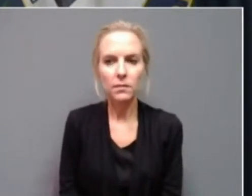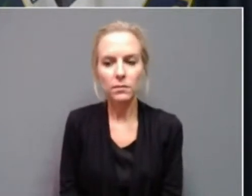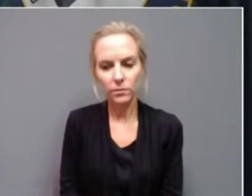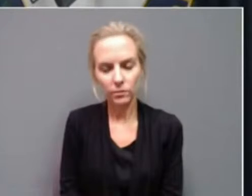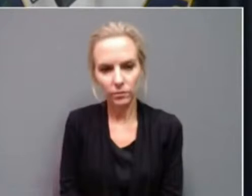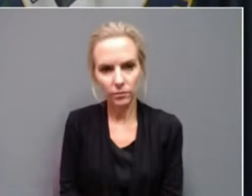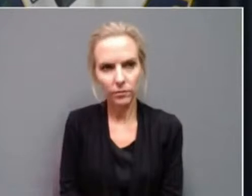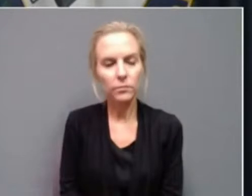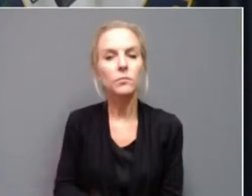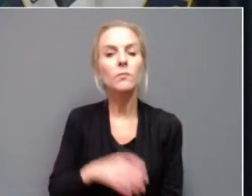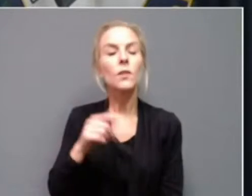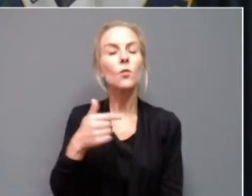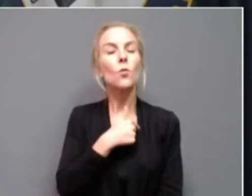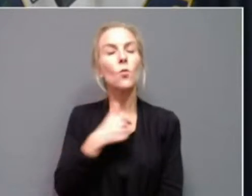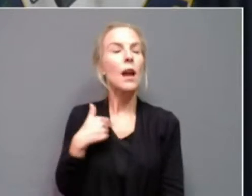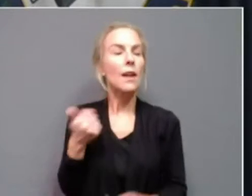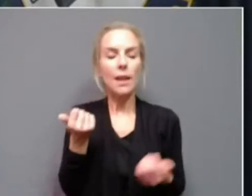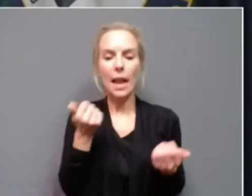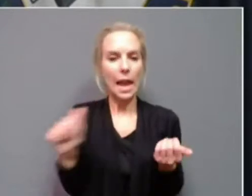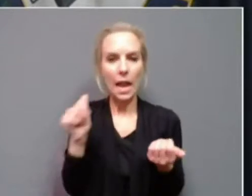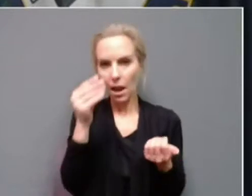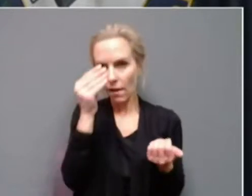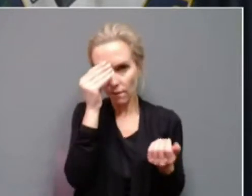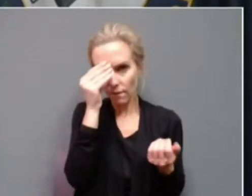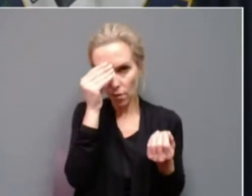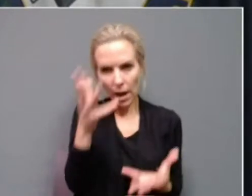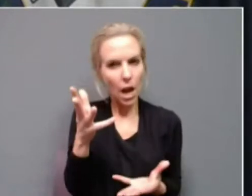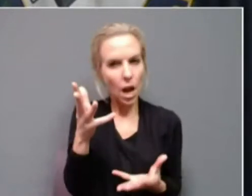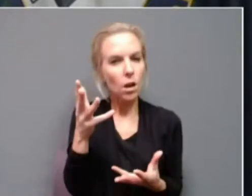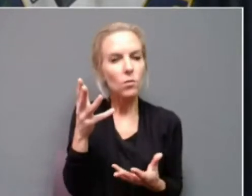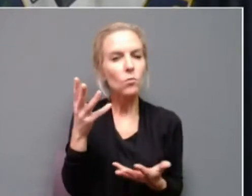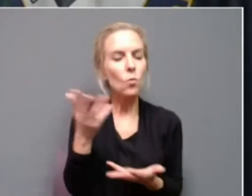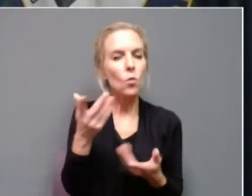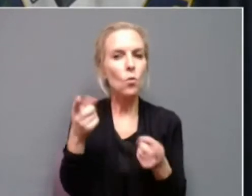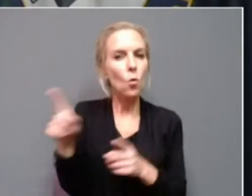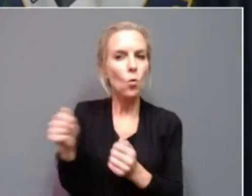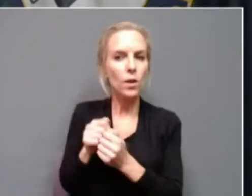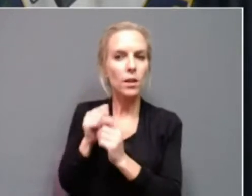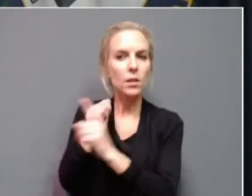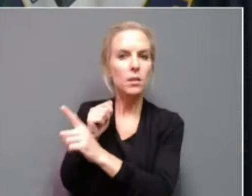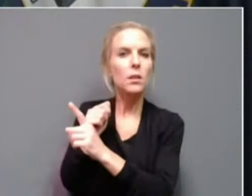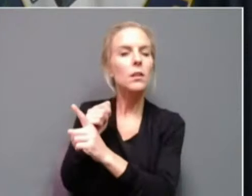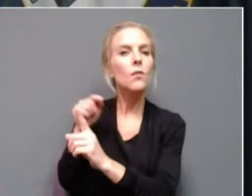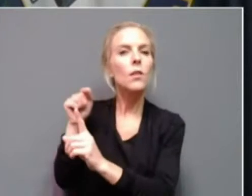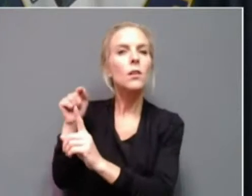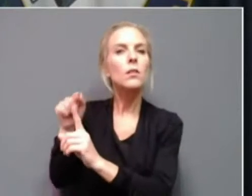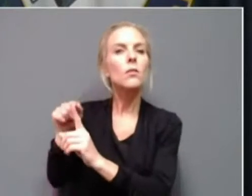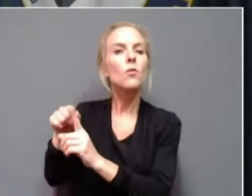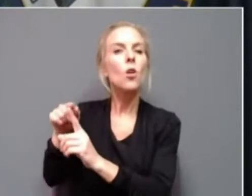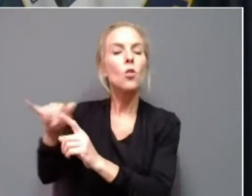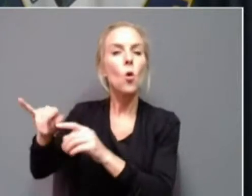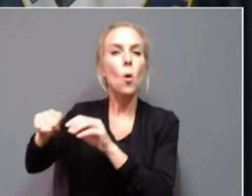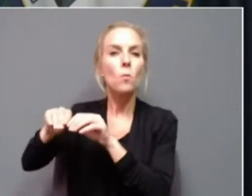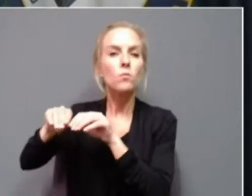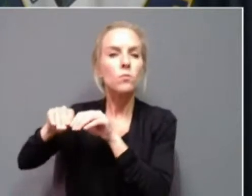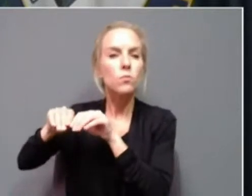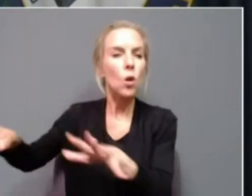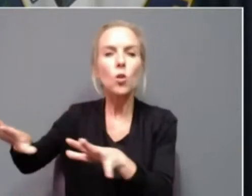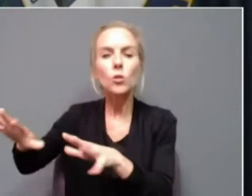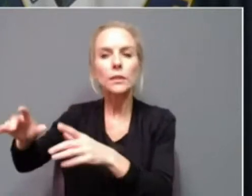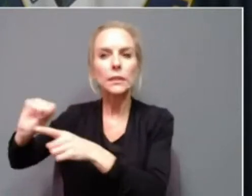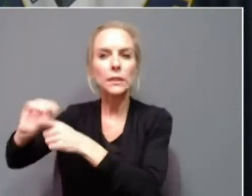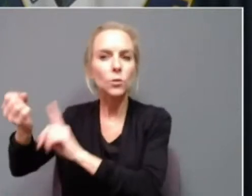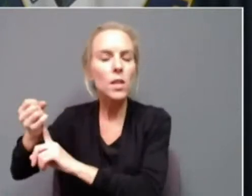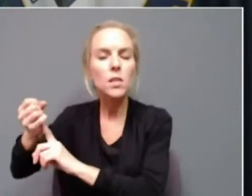Yes. Do we have any information about what's going on with breakthrough cases? I know that those will make up a huge percentage, but for folks who